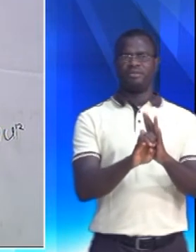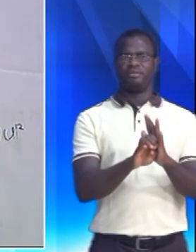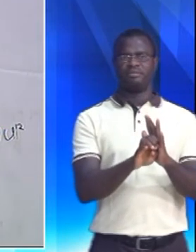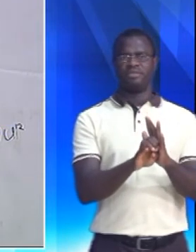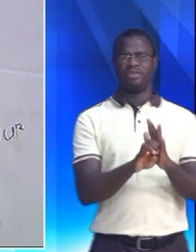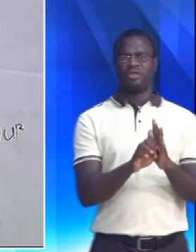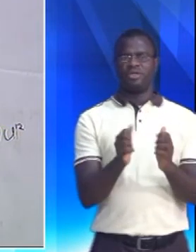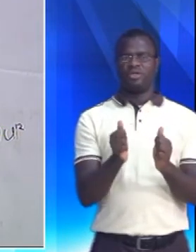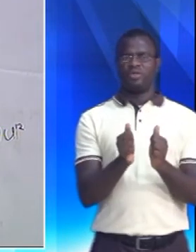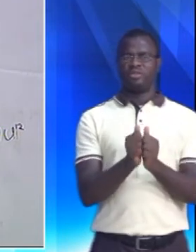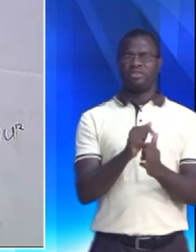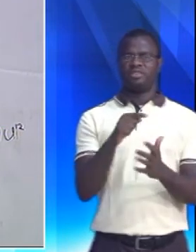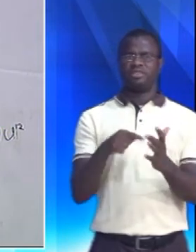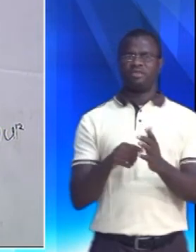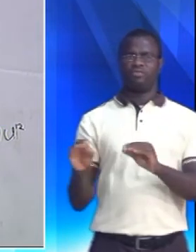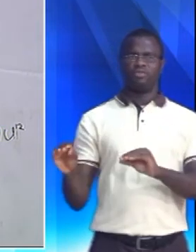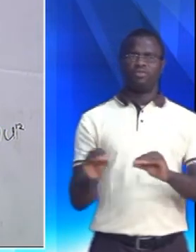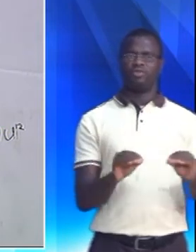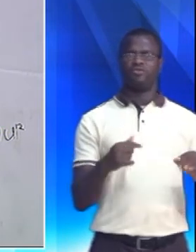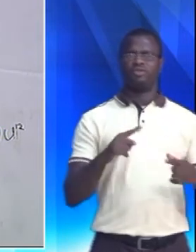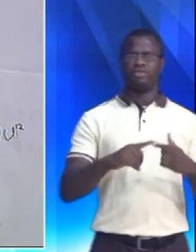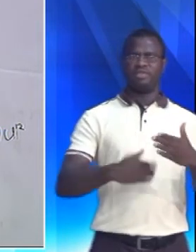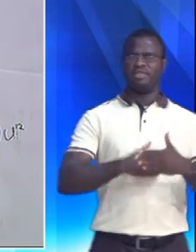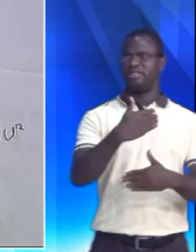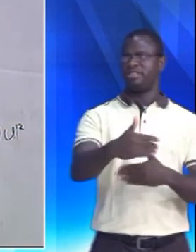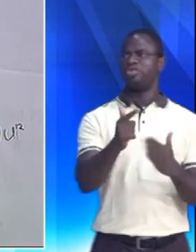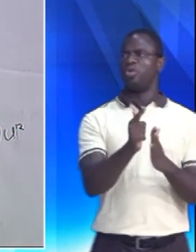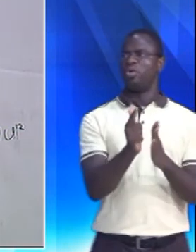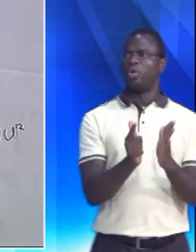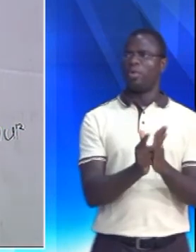this, we move to the next law.